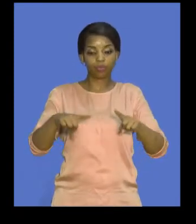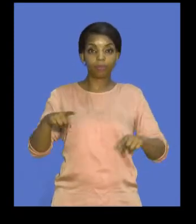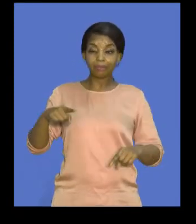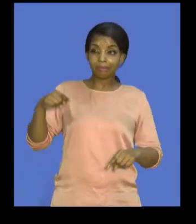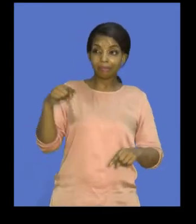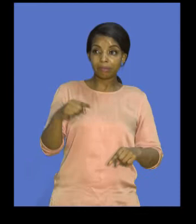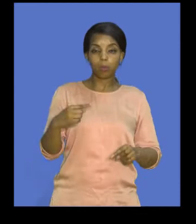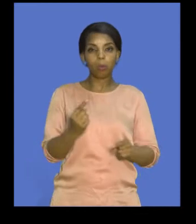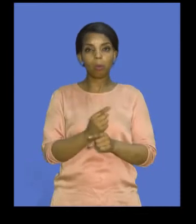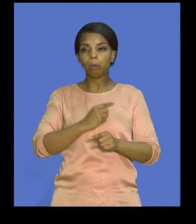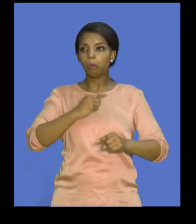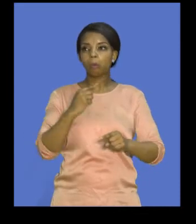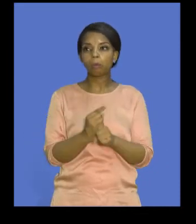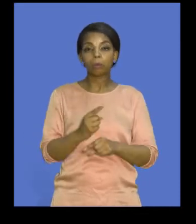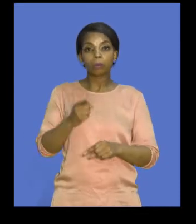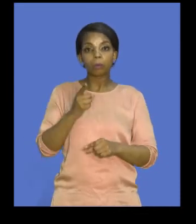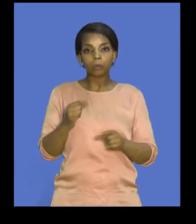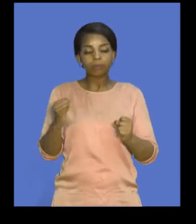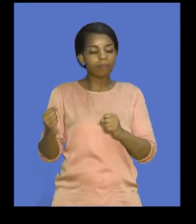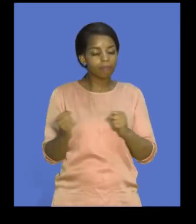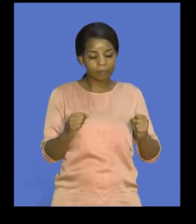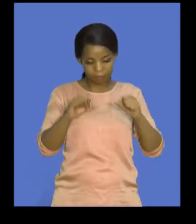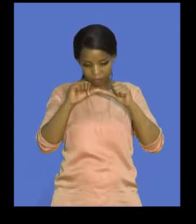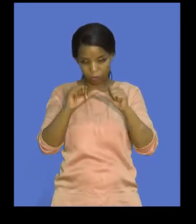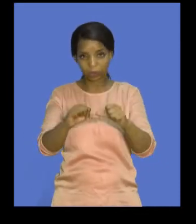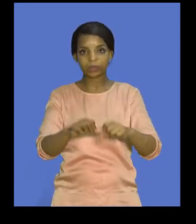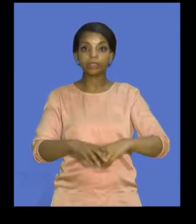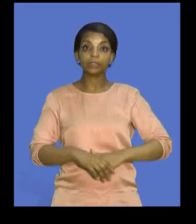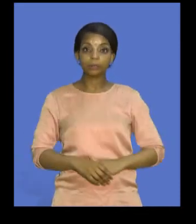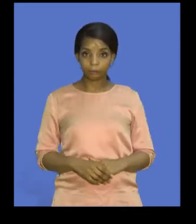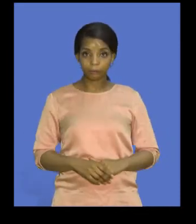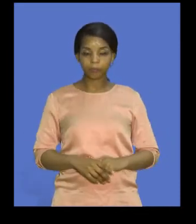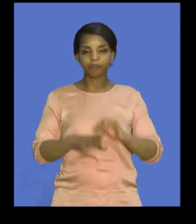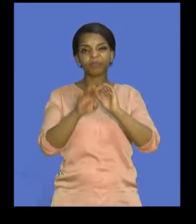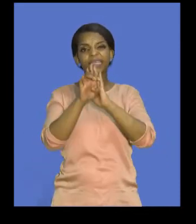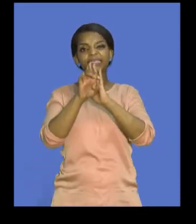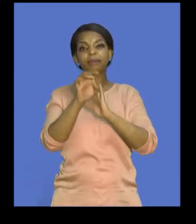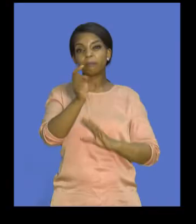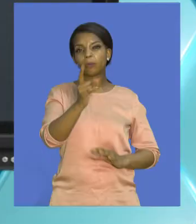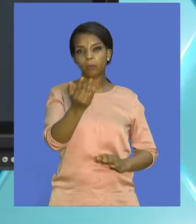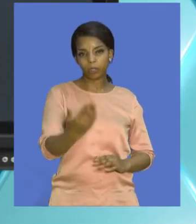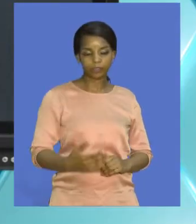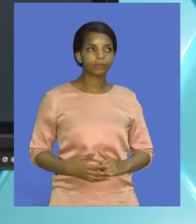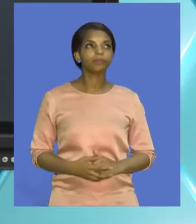one remains constant, right? If I can make an example, for argument's sake, we want to